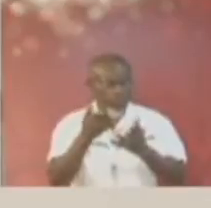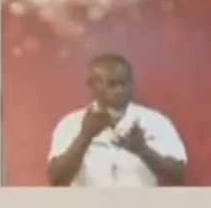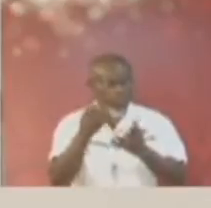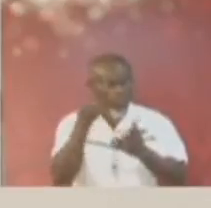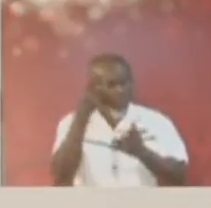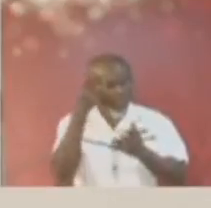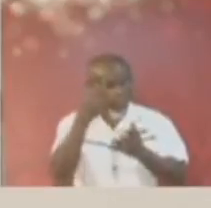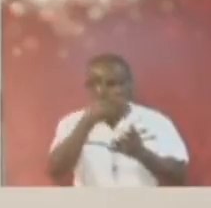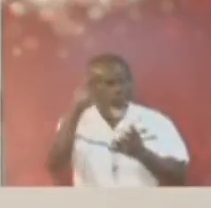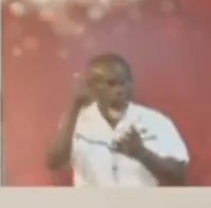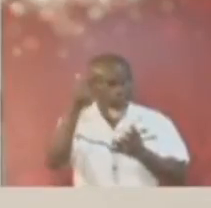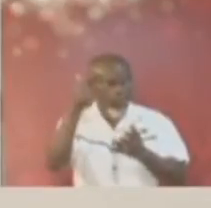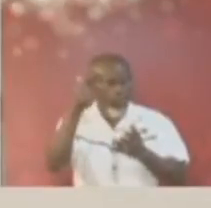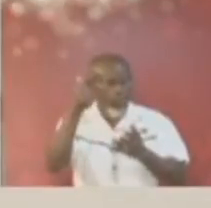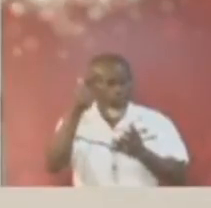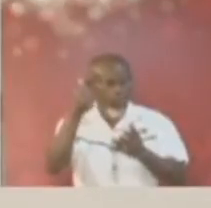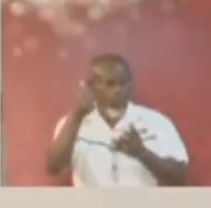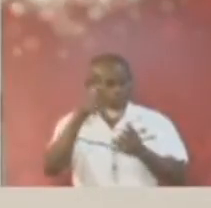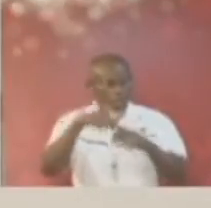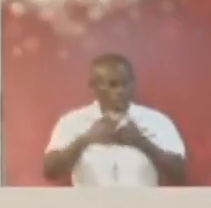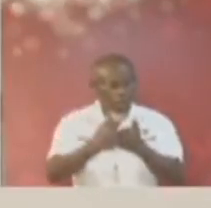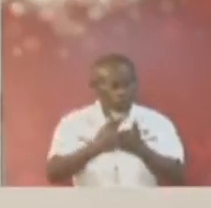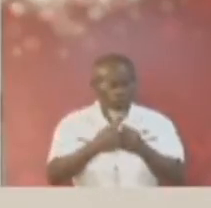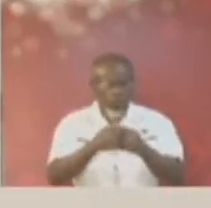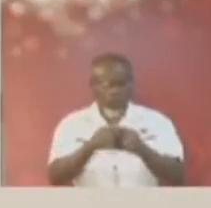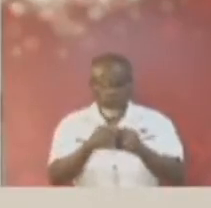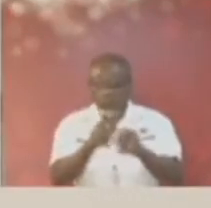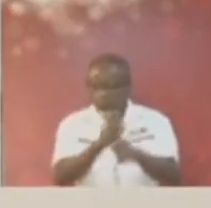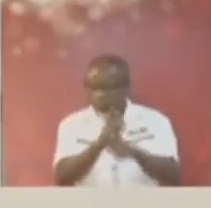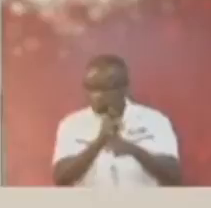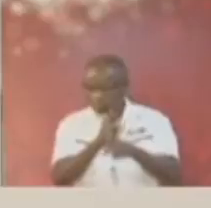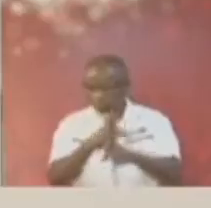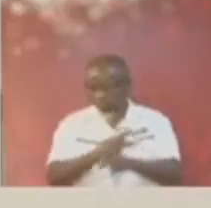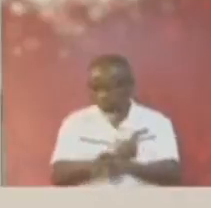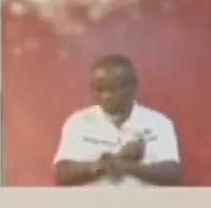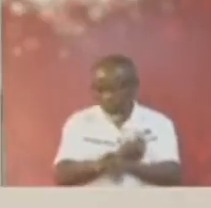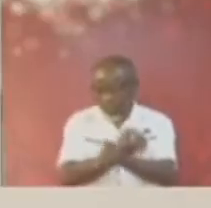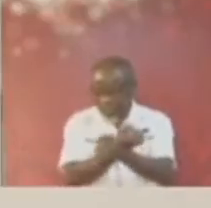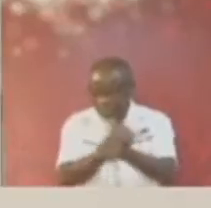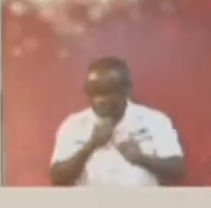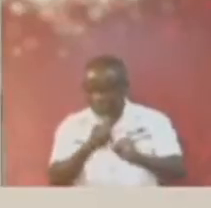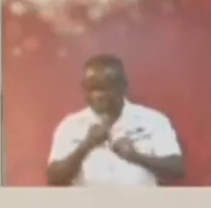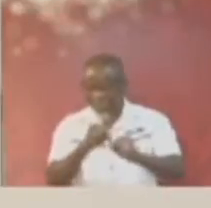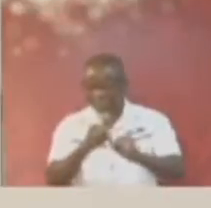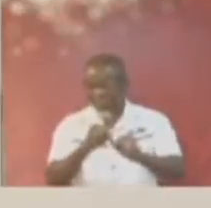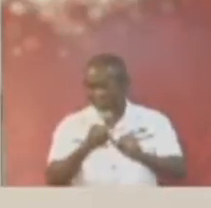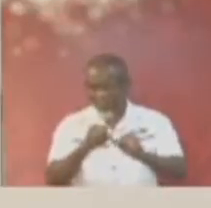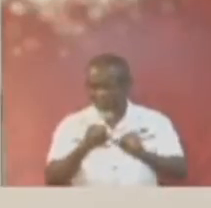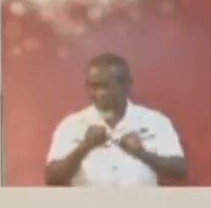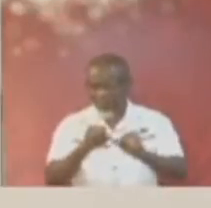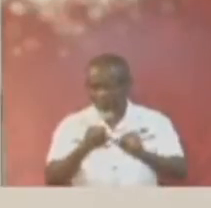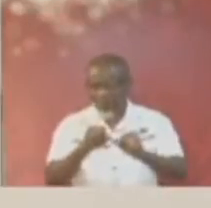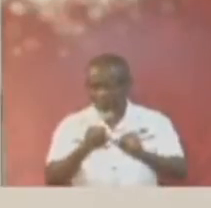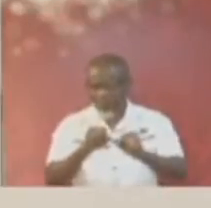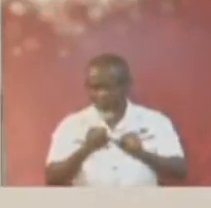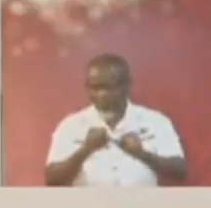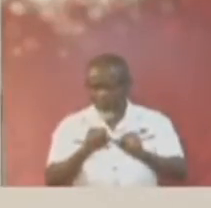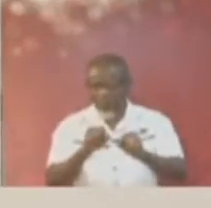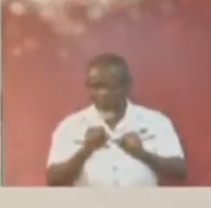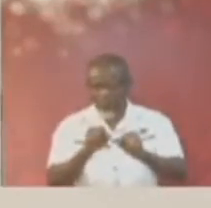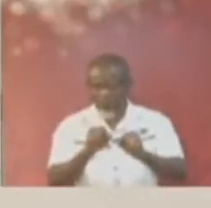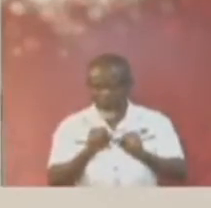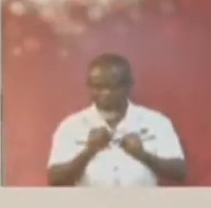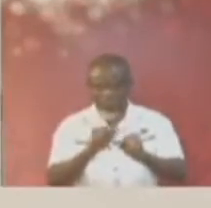The storage conditions, etc., that were necessary for keeping this vaccine were a little different from the routine